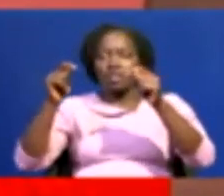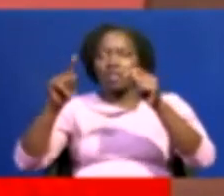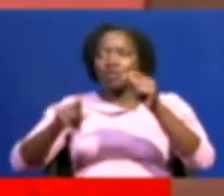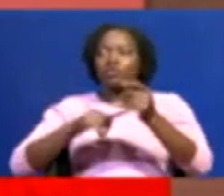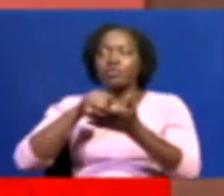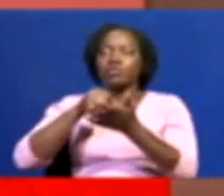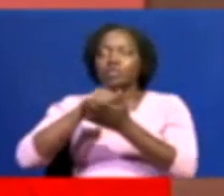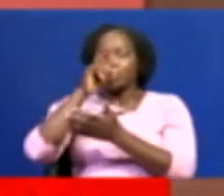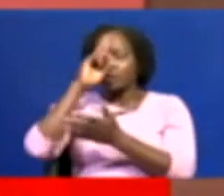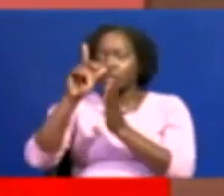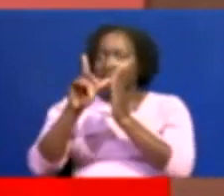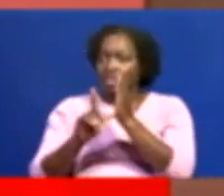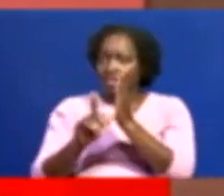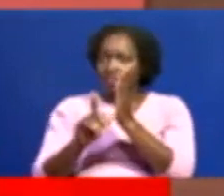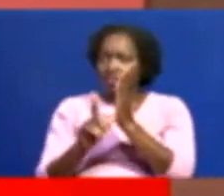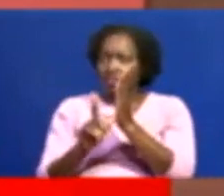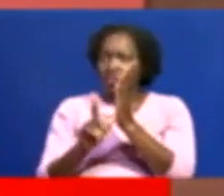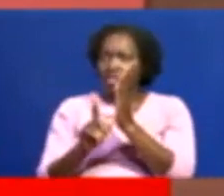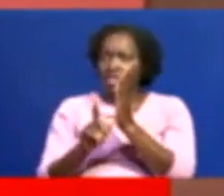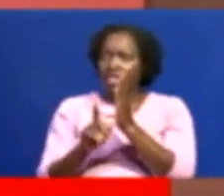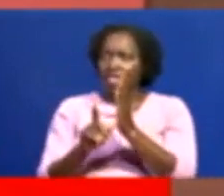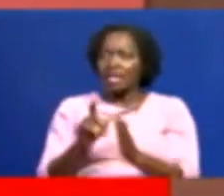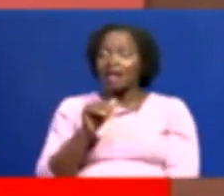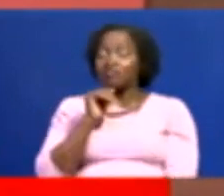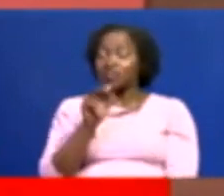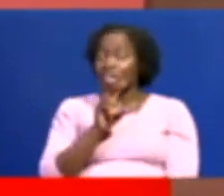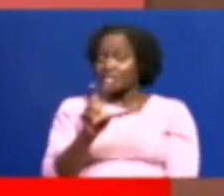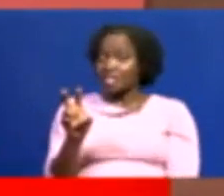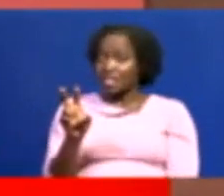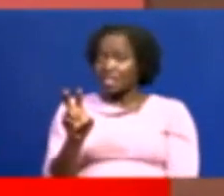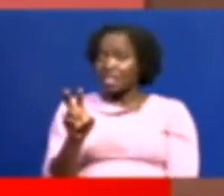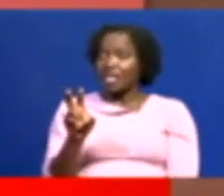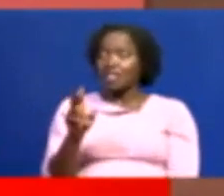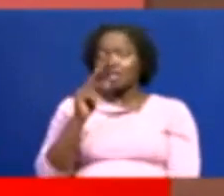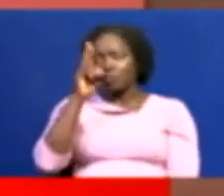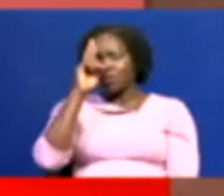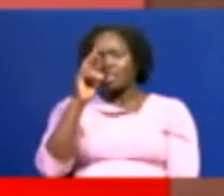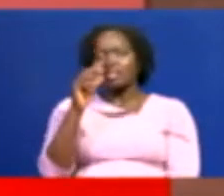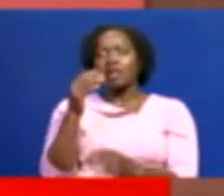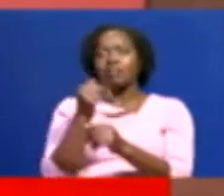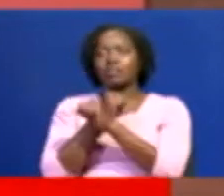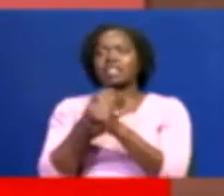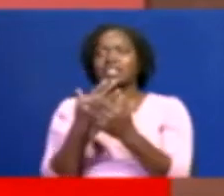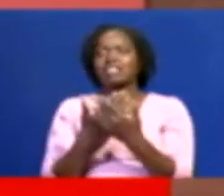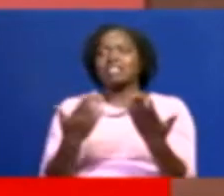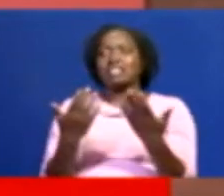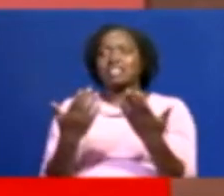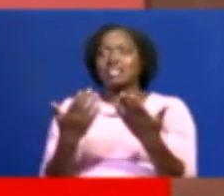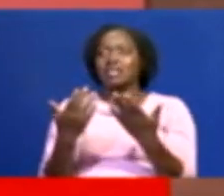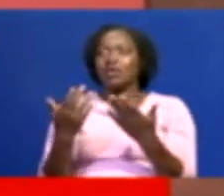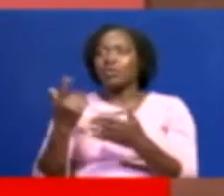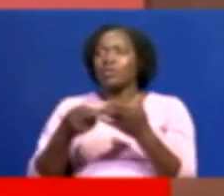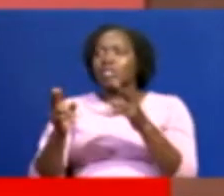in police lessons. So far, I have not seen. Instead of police protecting the properties, like look at what